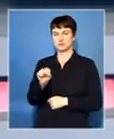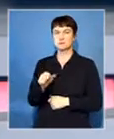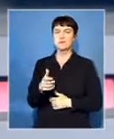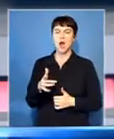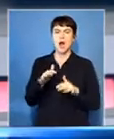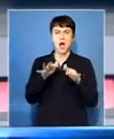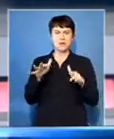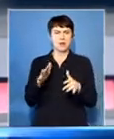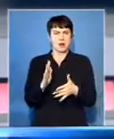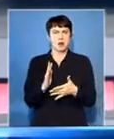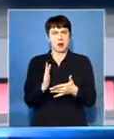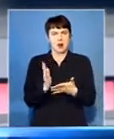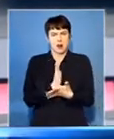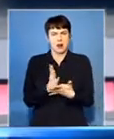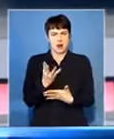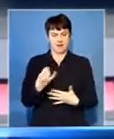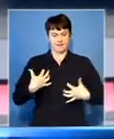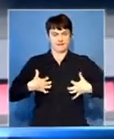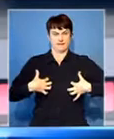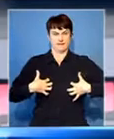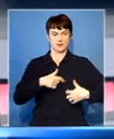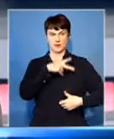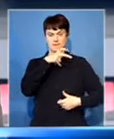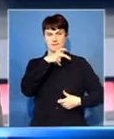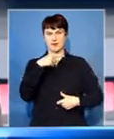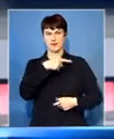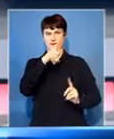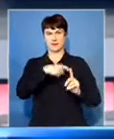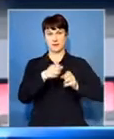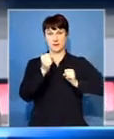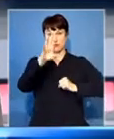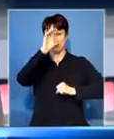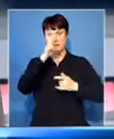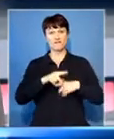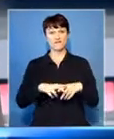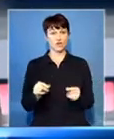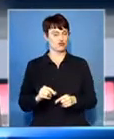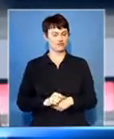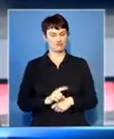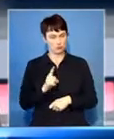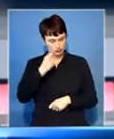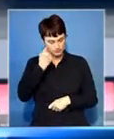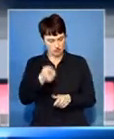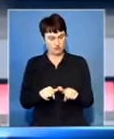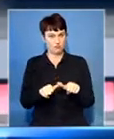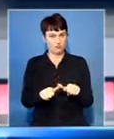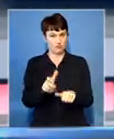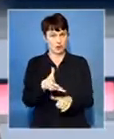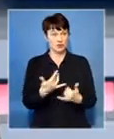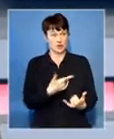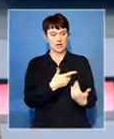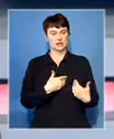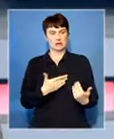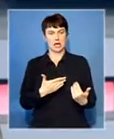not to a very large extent, but remember, it's still continuing tomorrow. But today, obviously, I mean, he started, and then